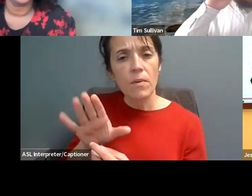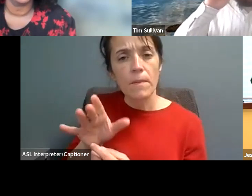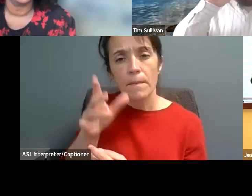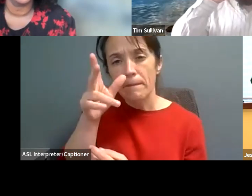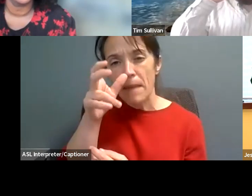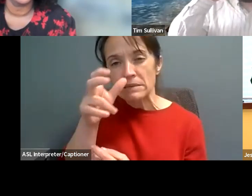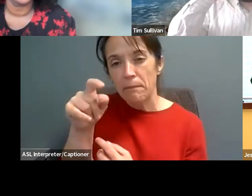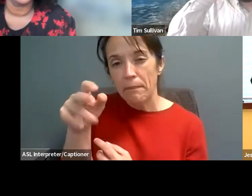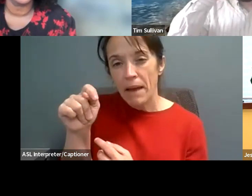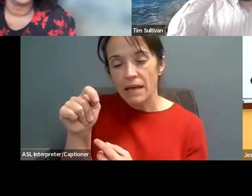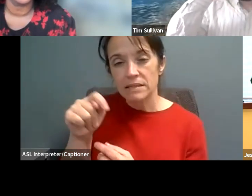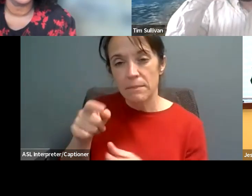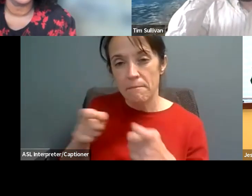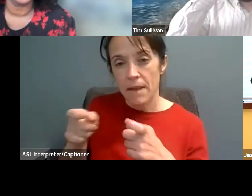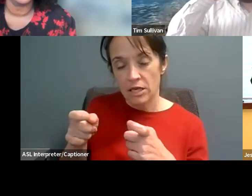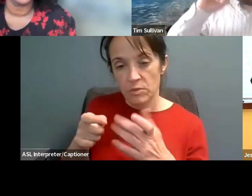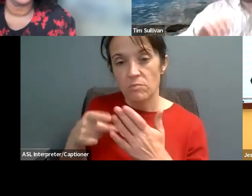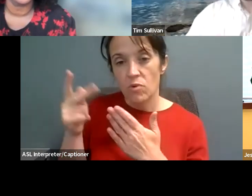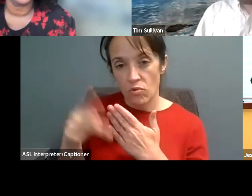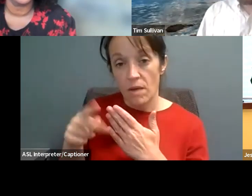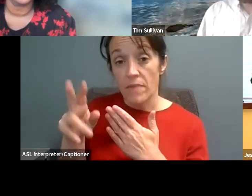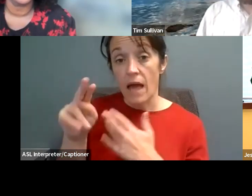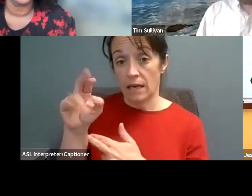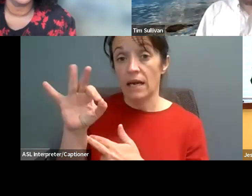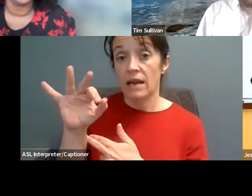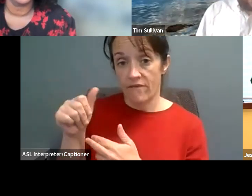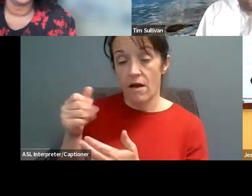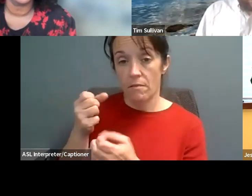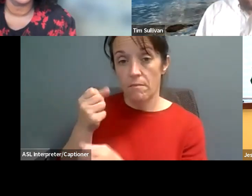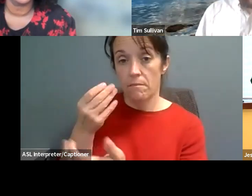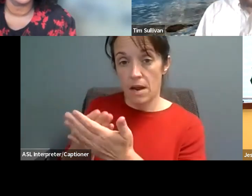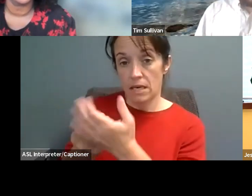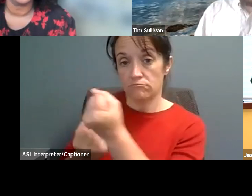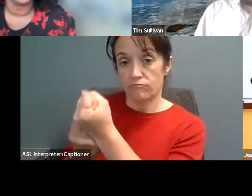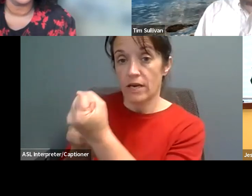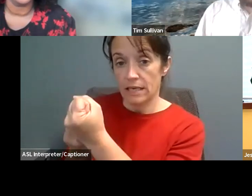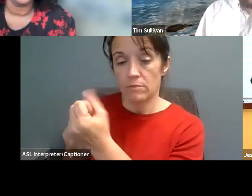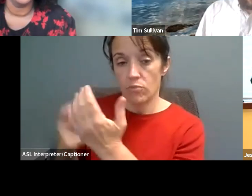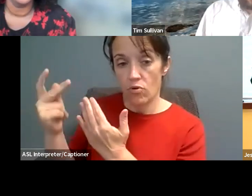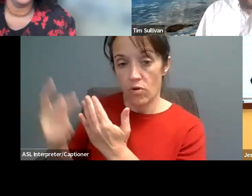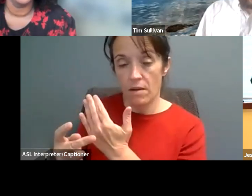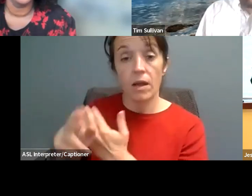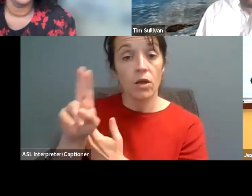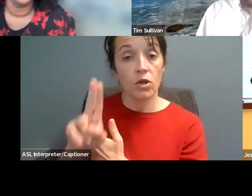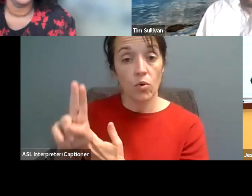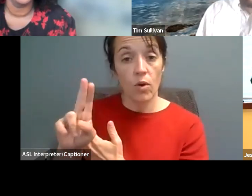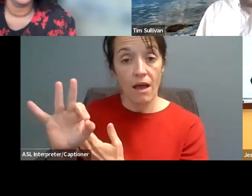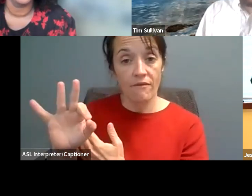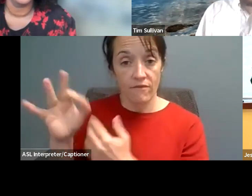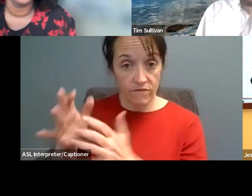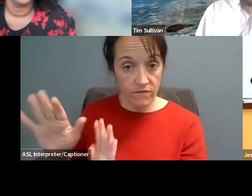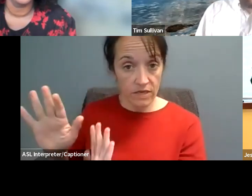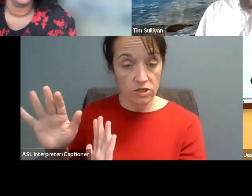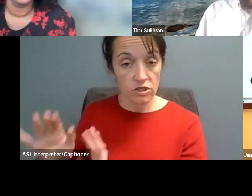program, IR4, and which is a NIFA funded program. And after UF, my work took me